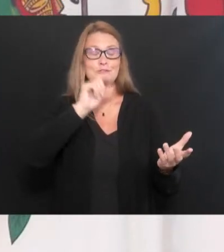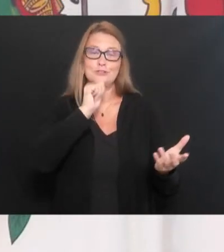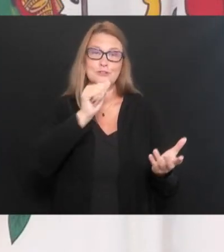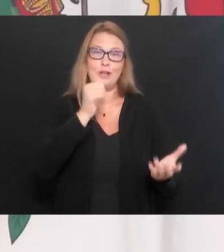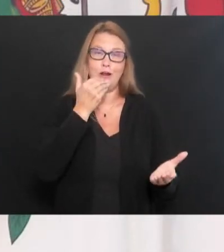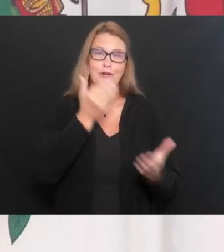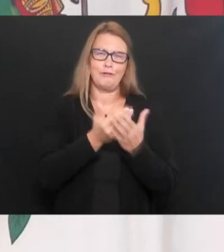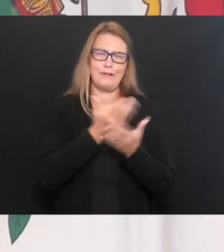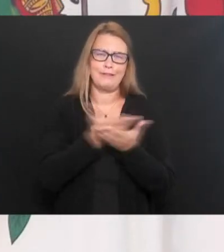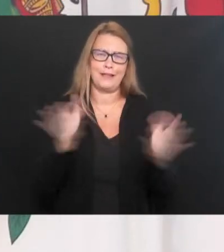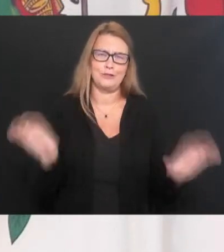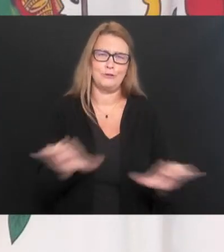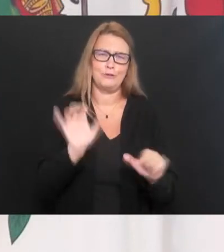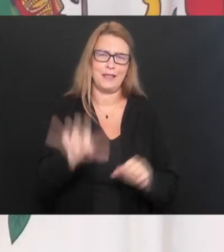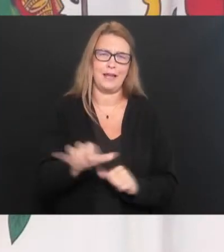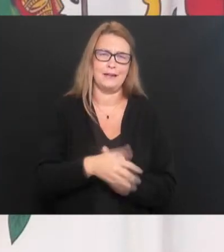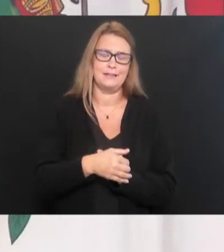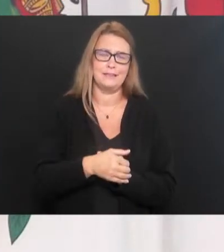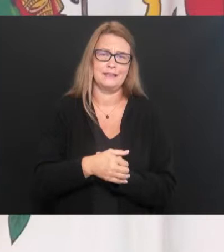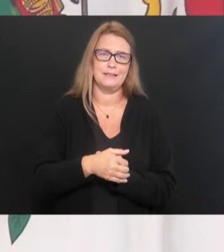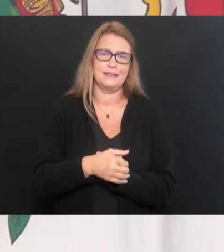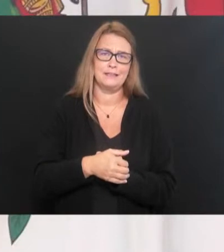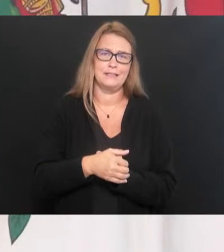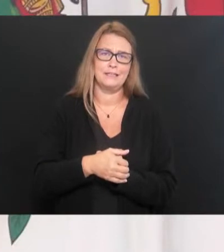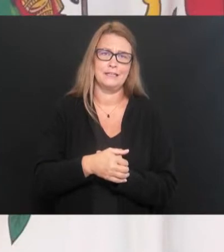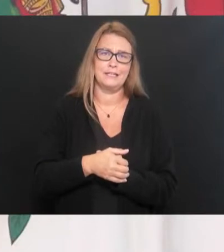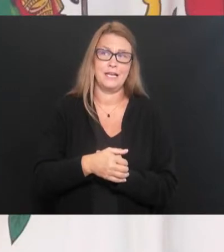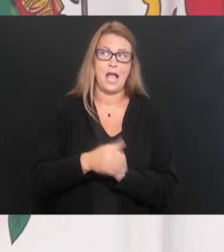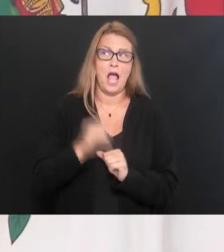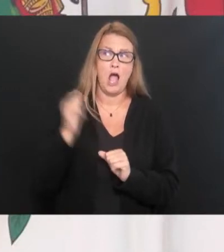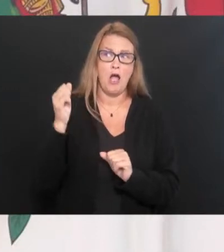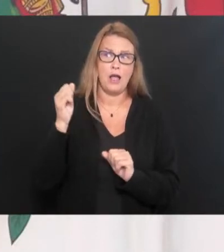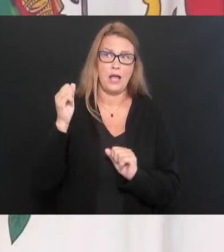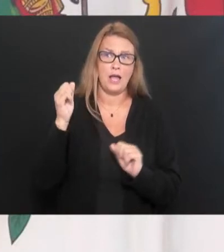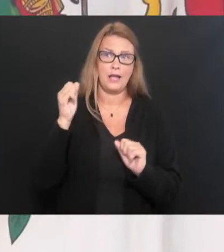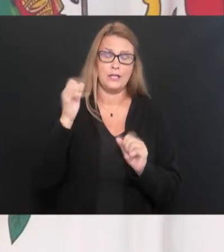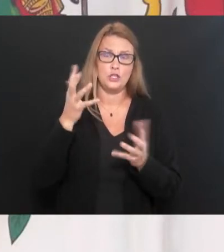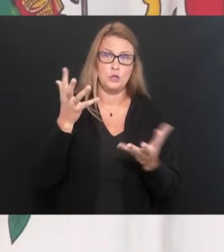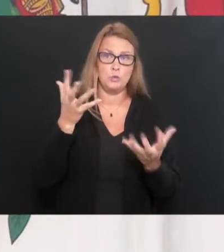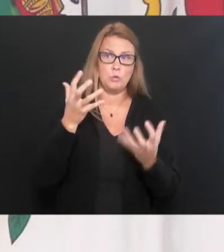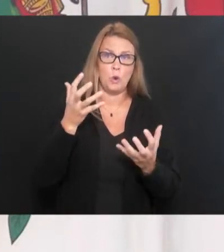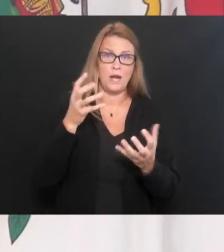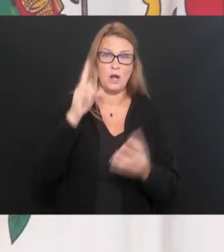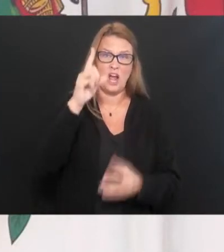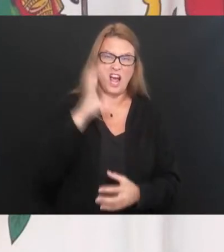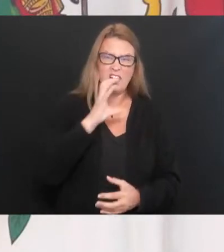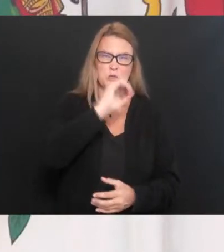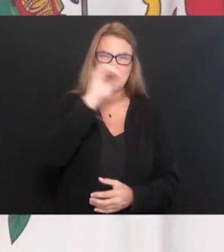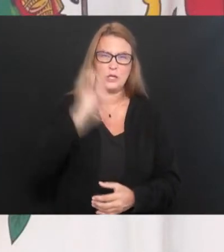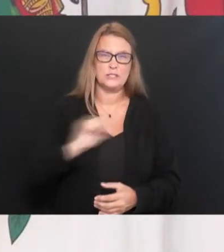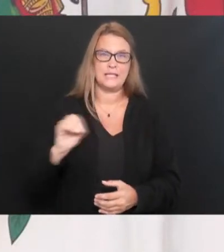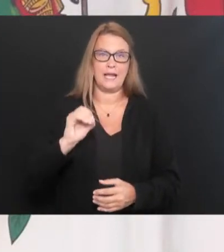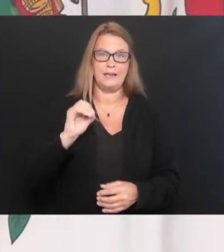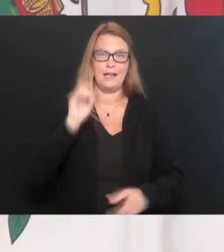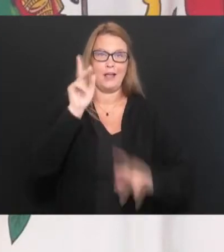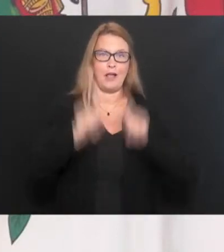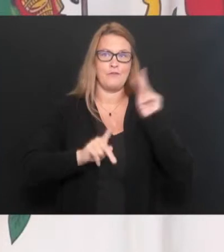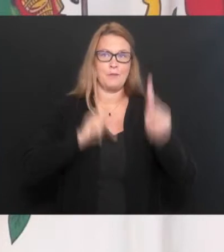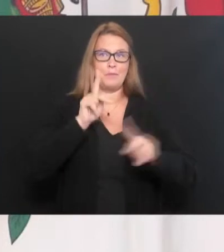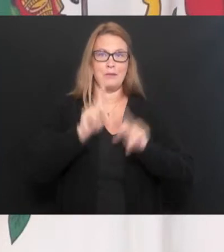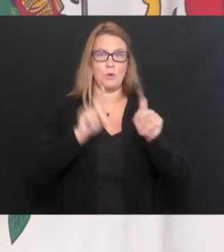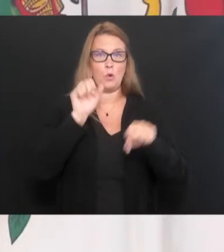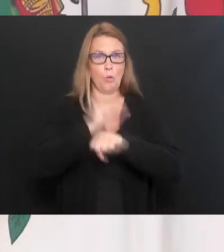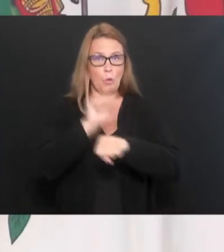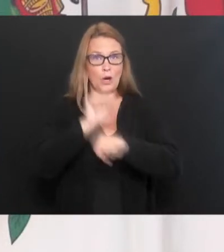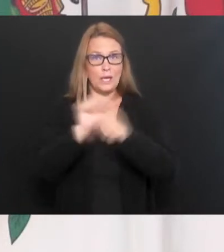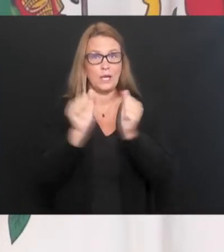I mean, of all people that should be vaccinated, you would surely think it would be 100% of the people that are with the patients